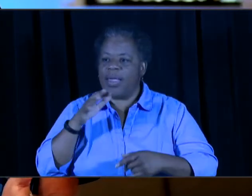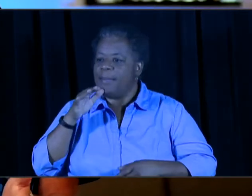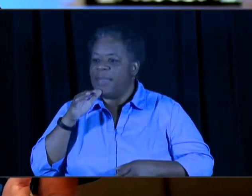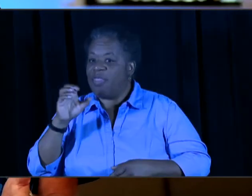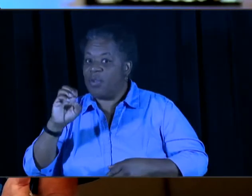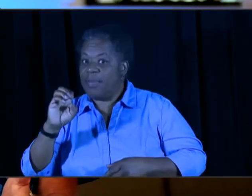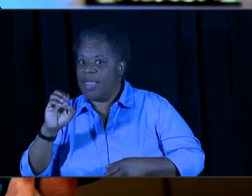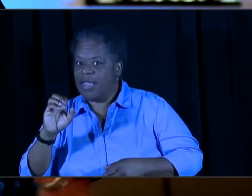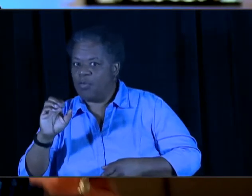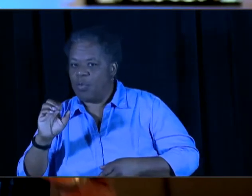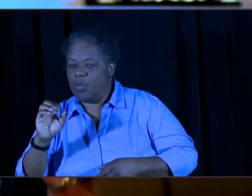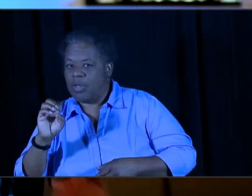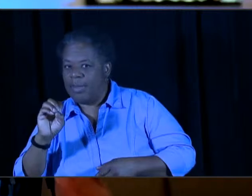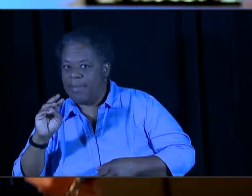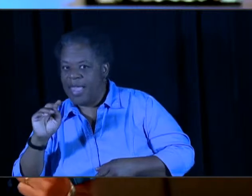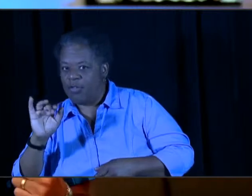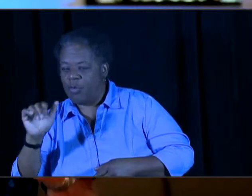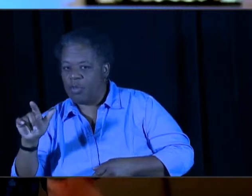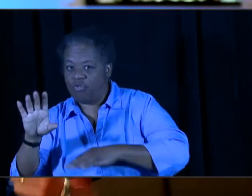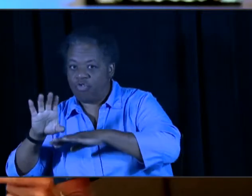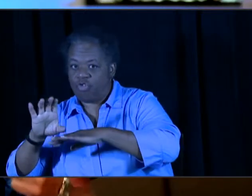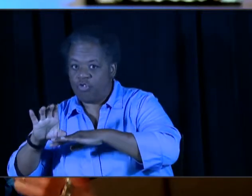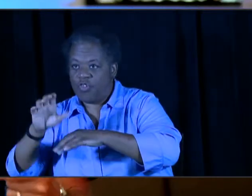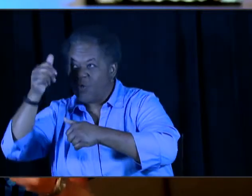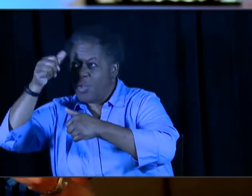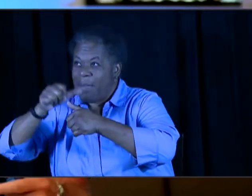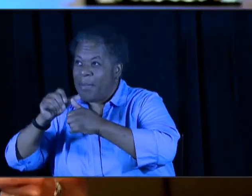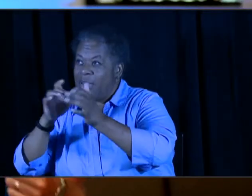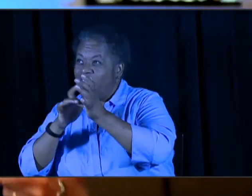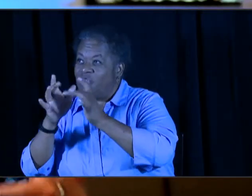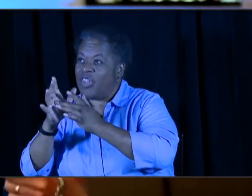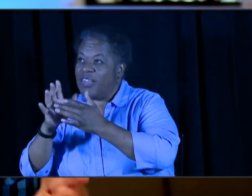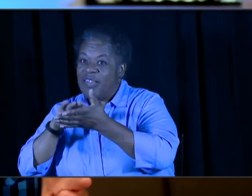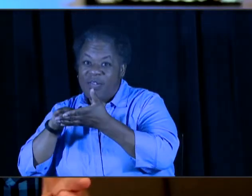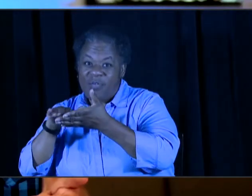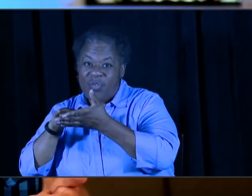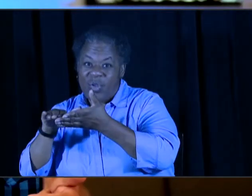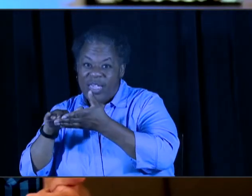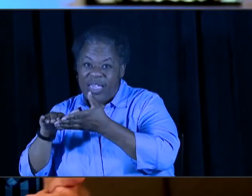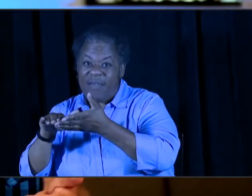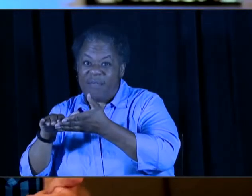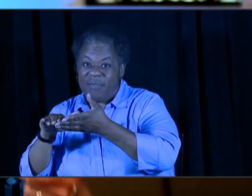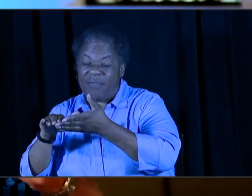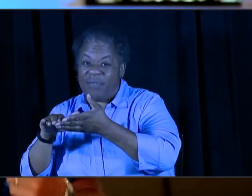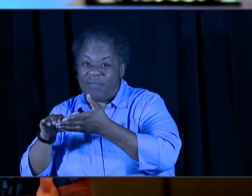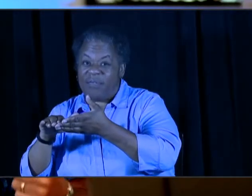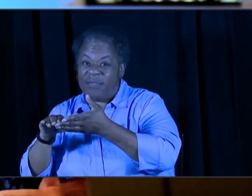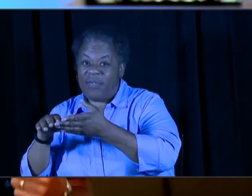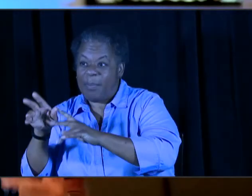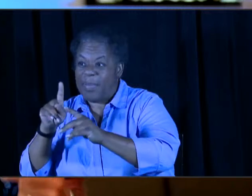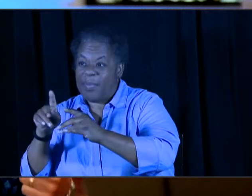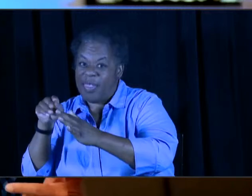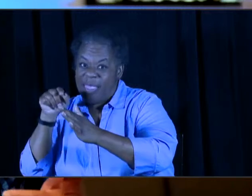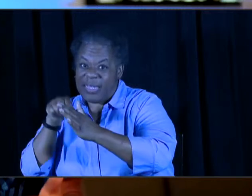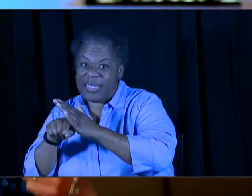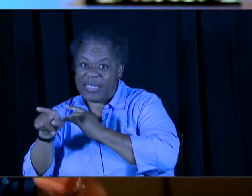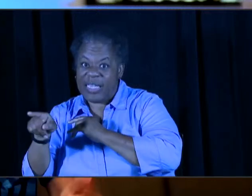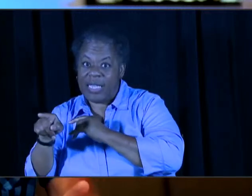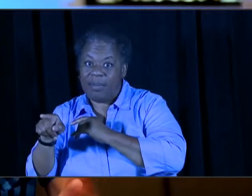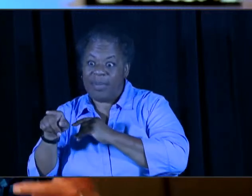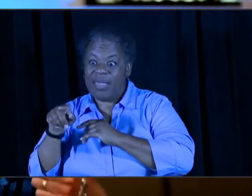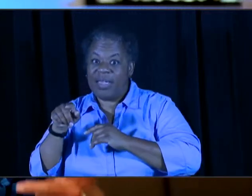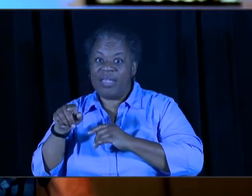Church, as she remembered Jesus forgiving his executioners, she found